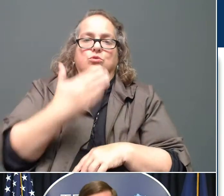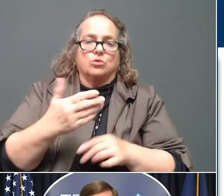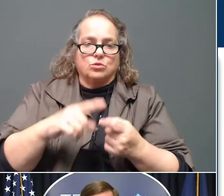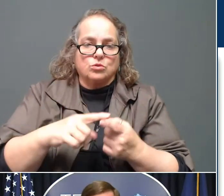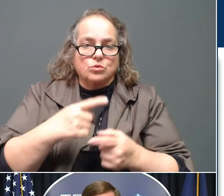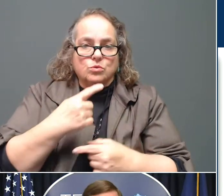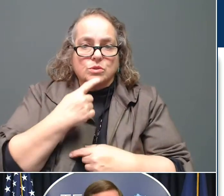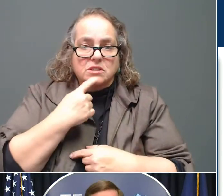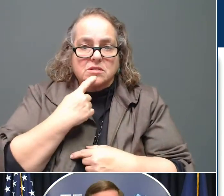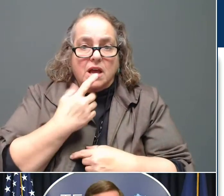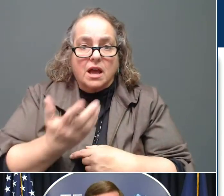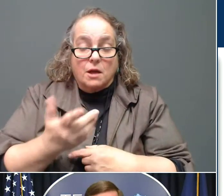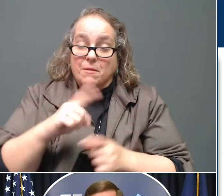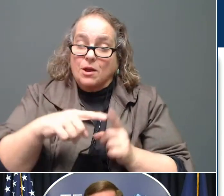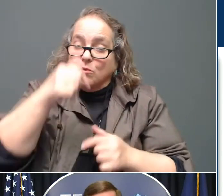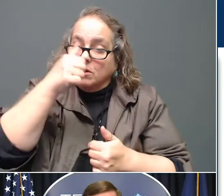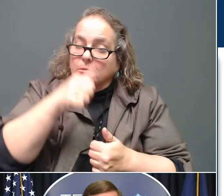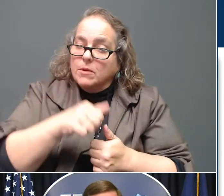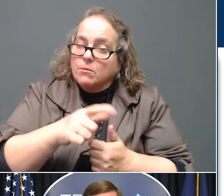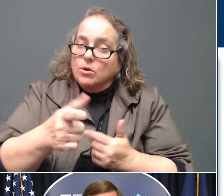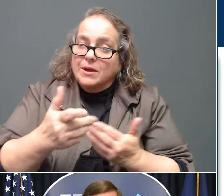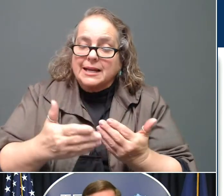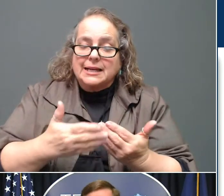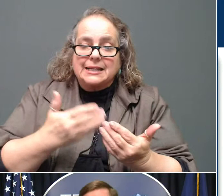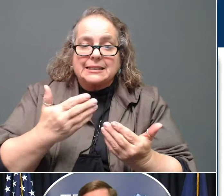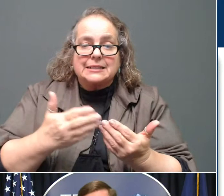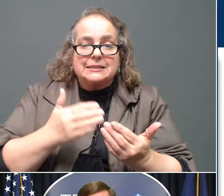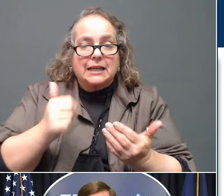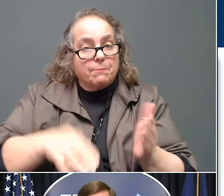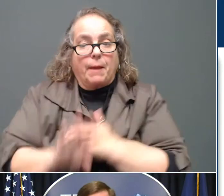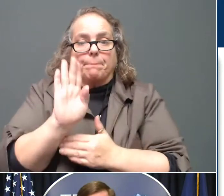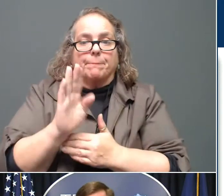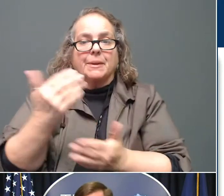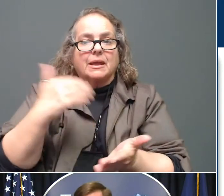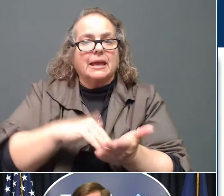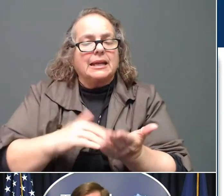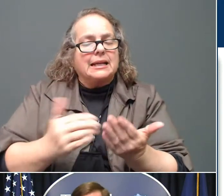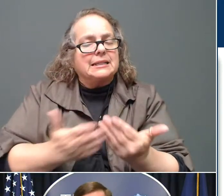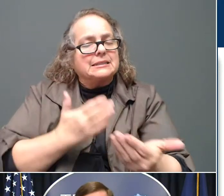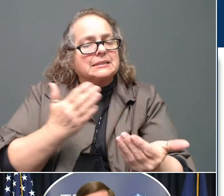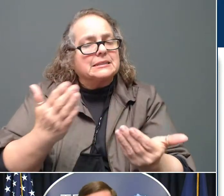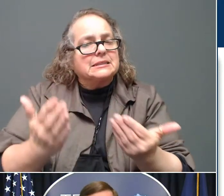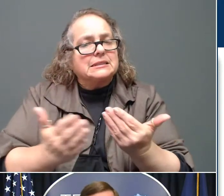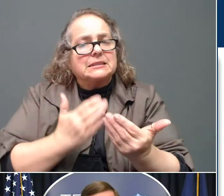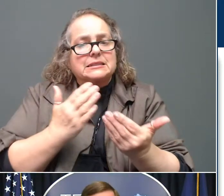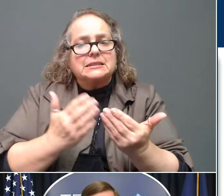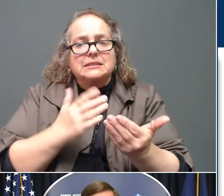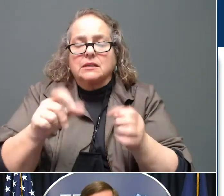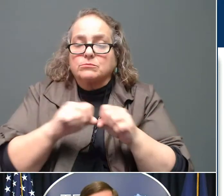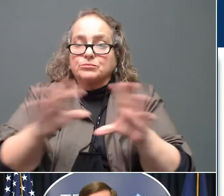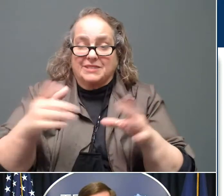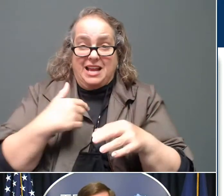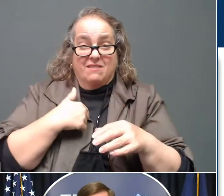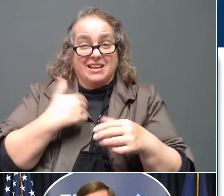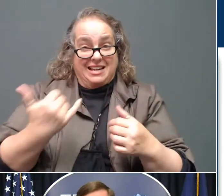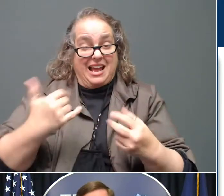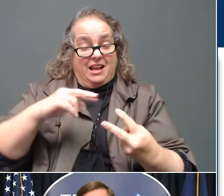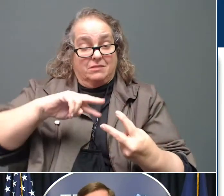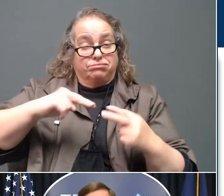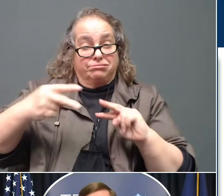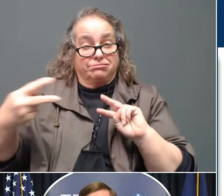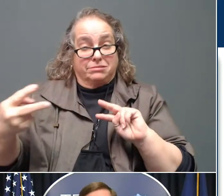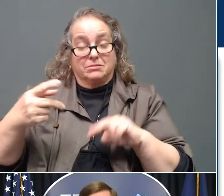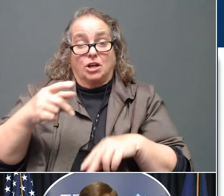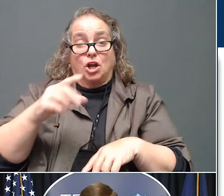it's fragile. We let our guard down, everything changes. There are variants out there that appear to spread more aggressively. We're moving in the